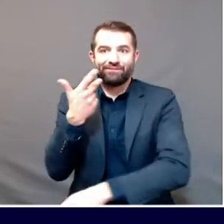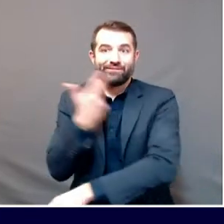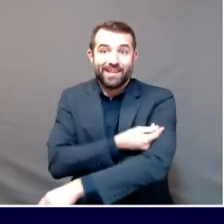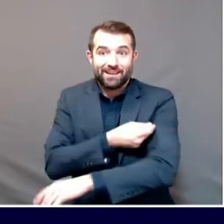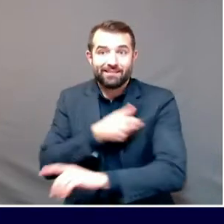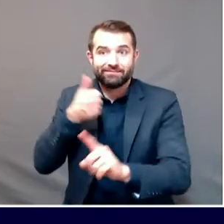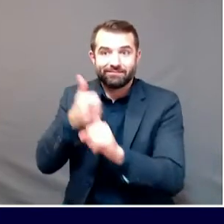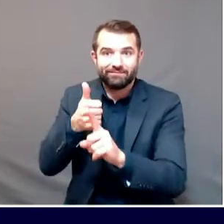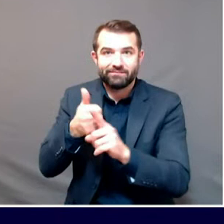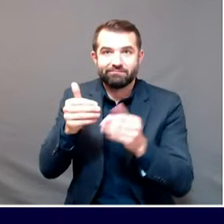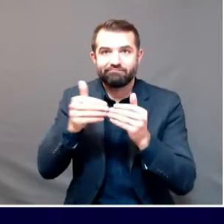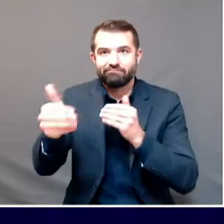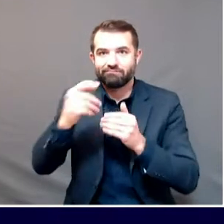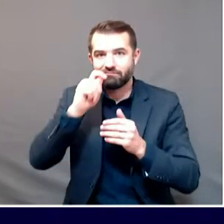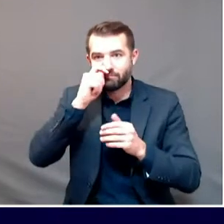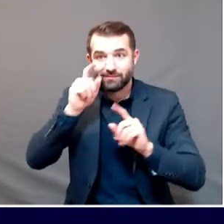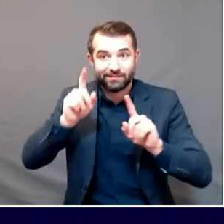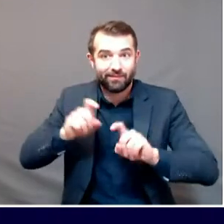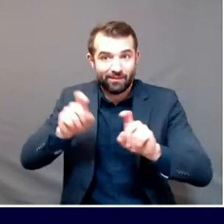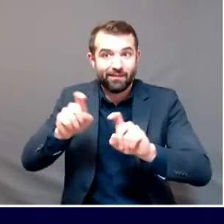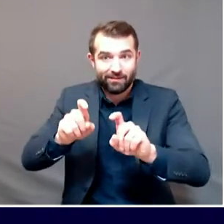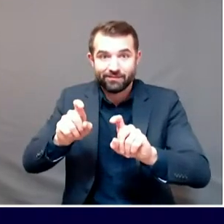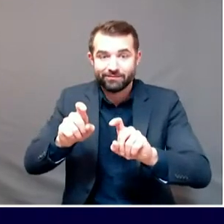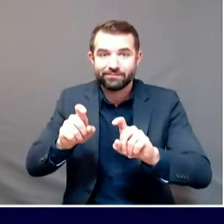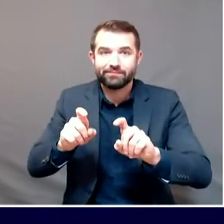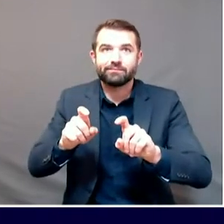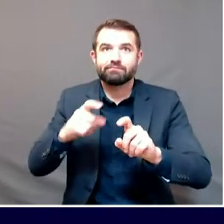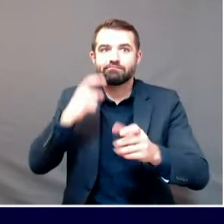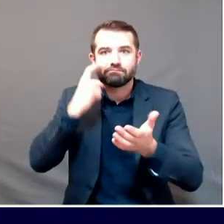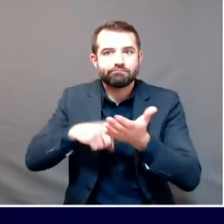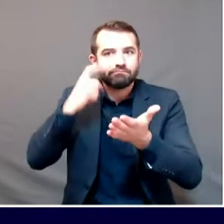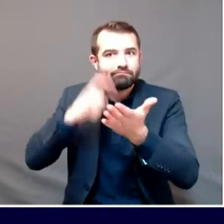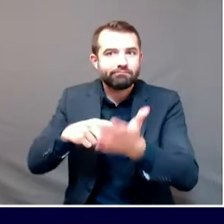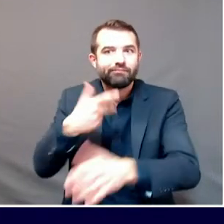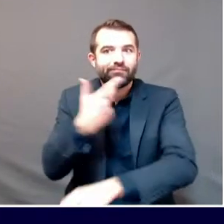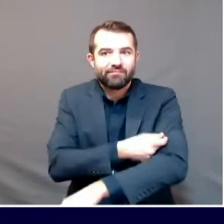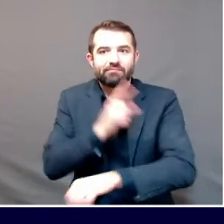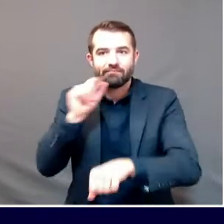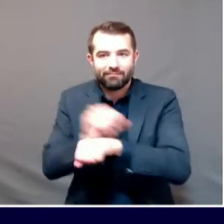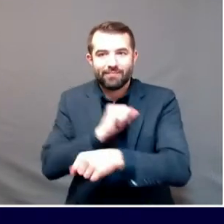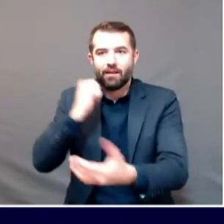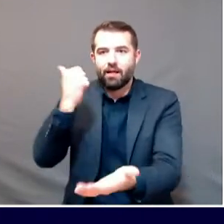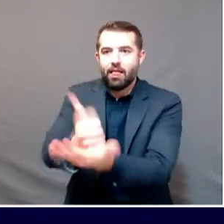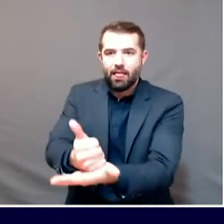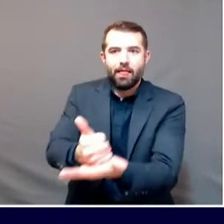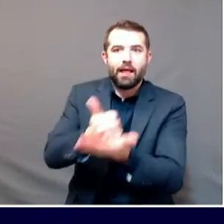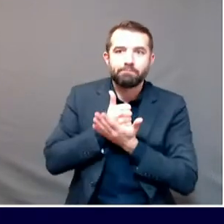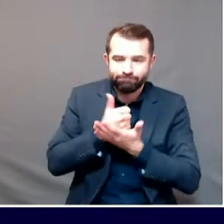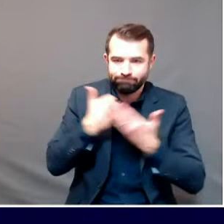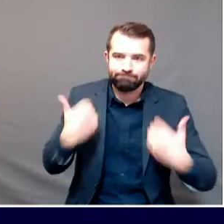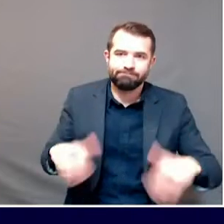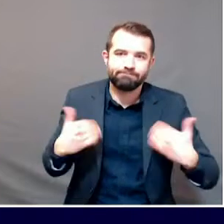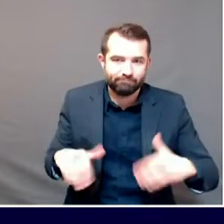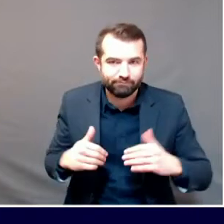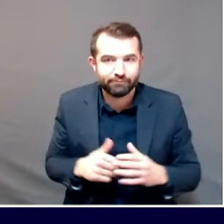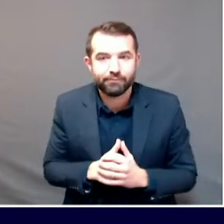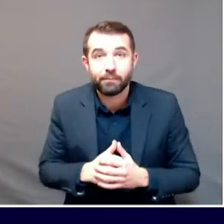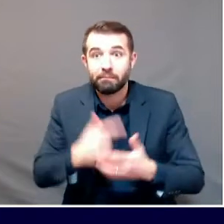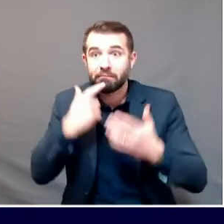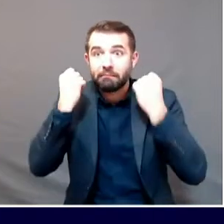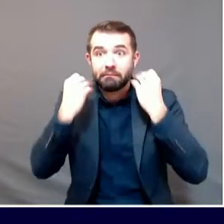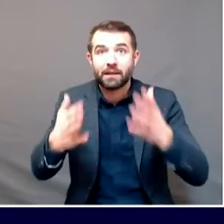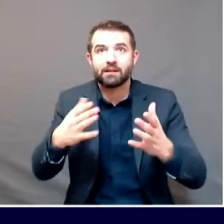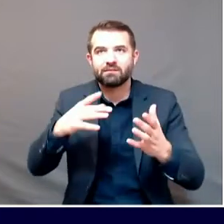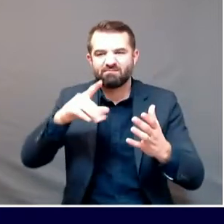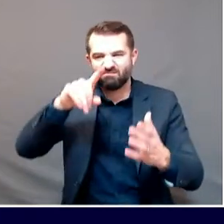this. It's natural to ask whether a brand new vaccine with a new technology for a disease that